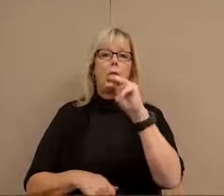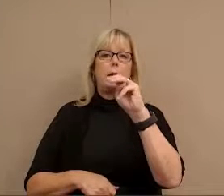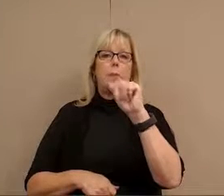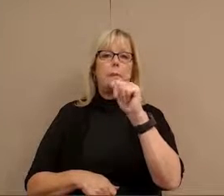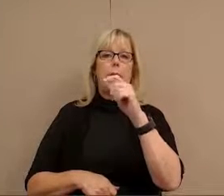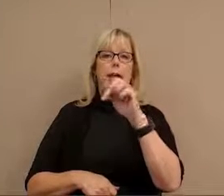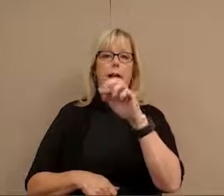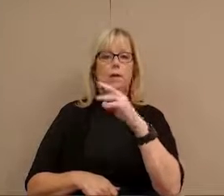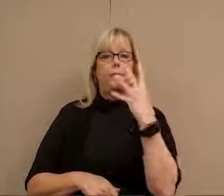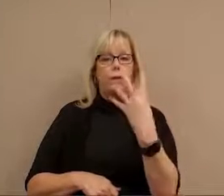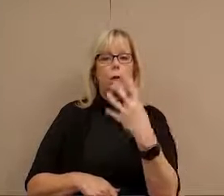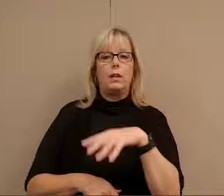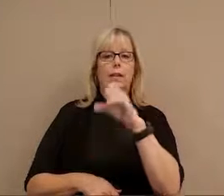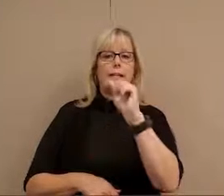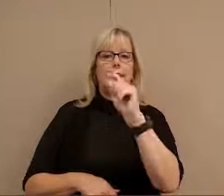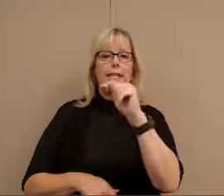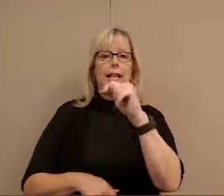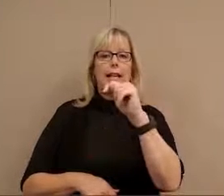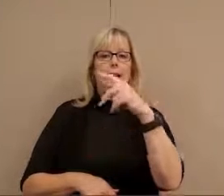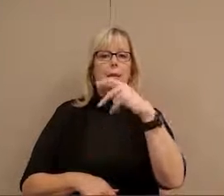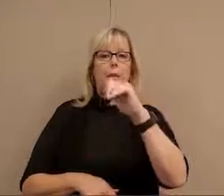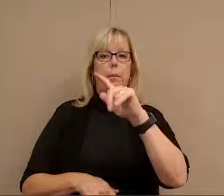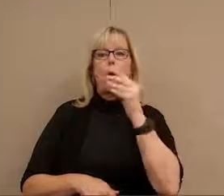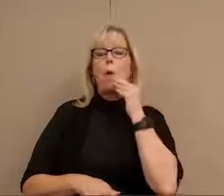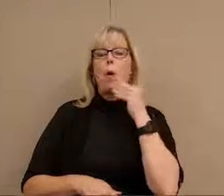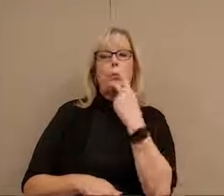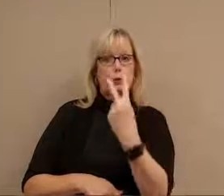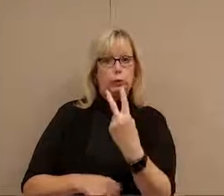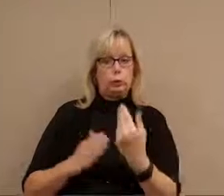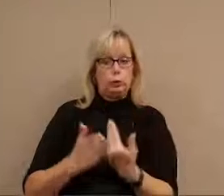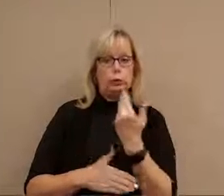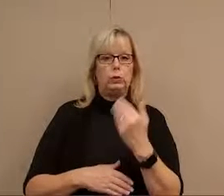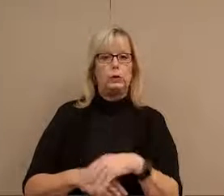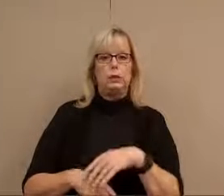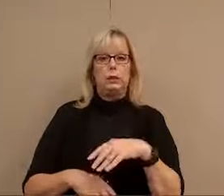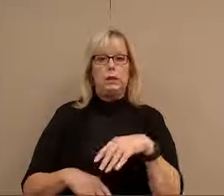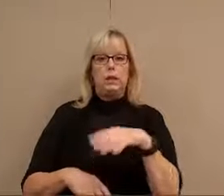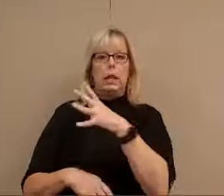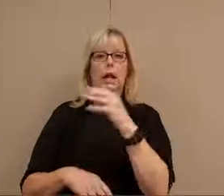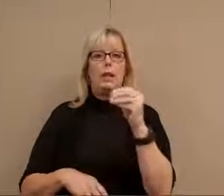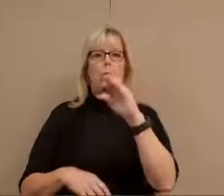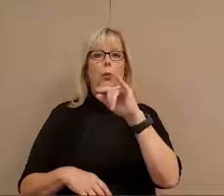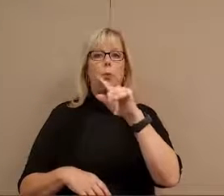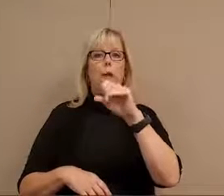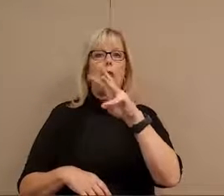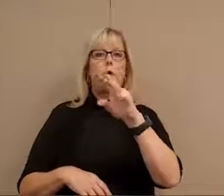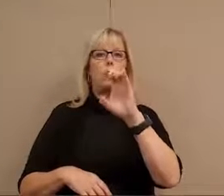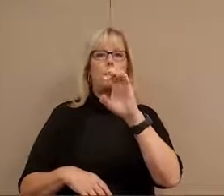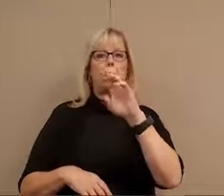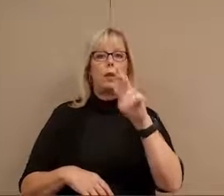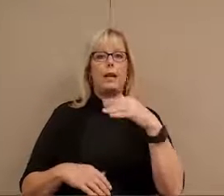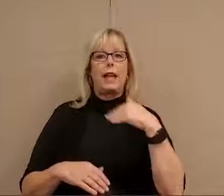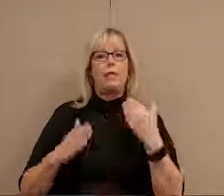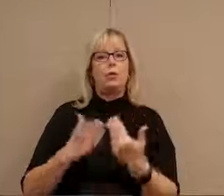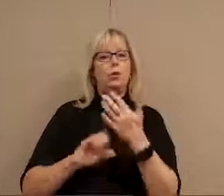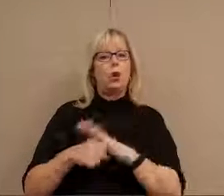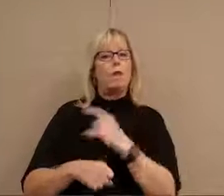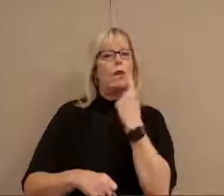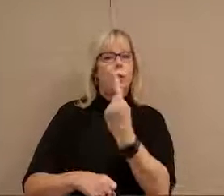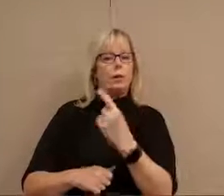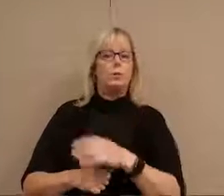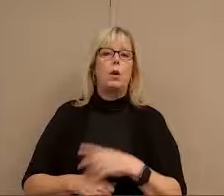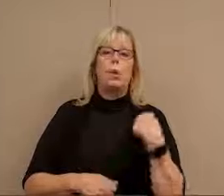cases. St. Paul Home, 2 cases. And Willow Creek Belleville, 1 case. We continue to